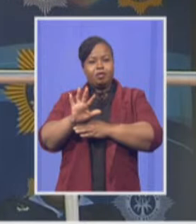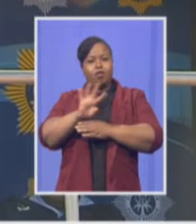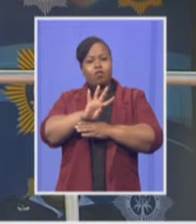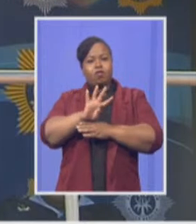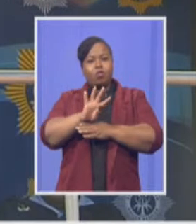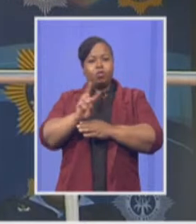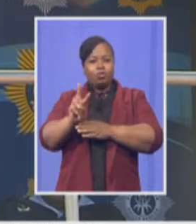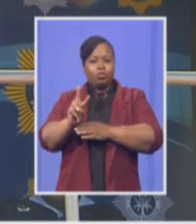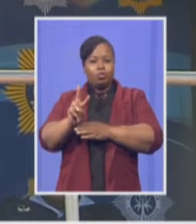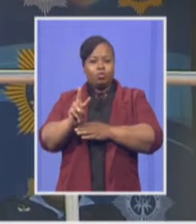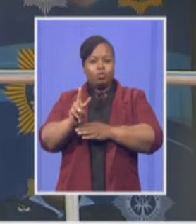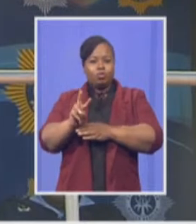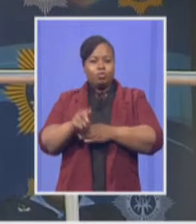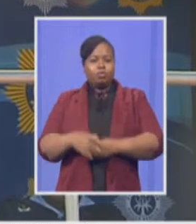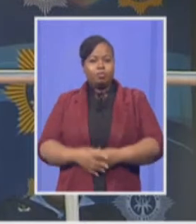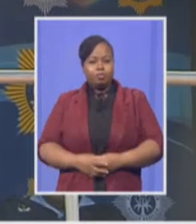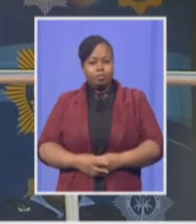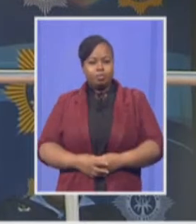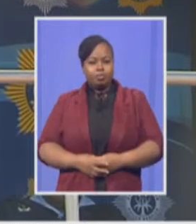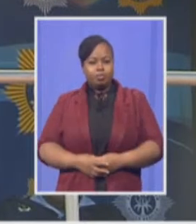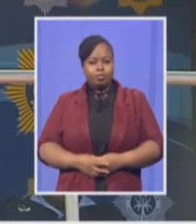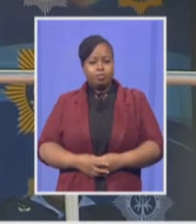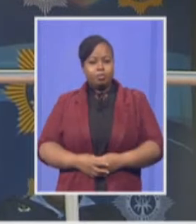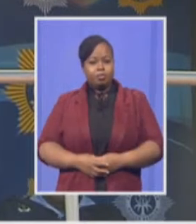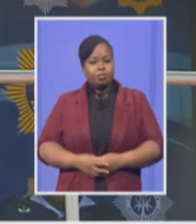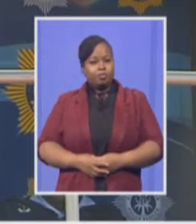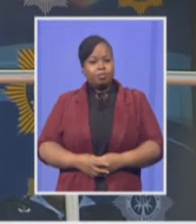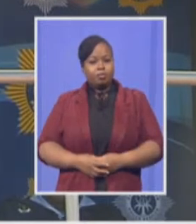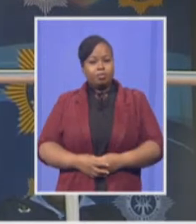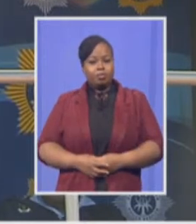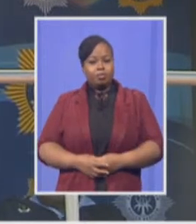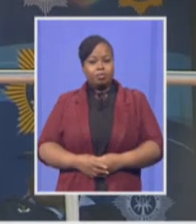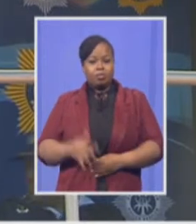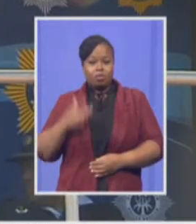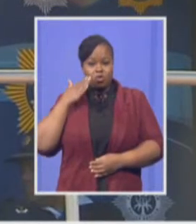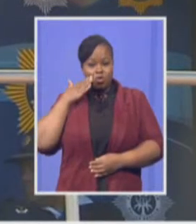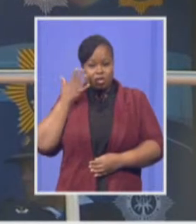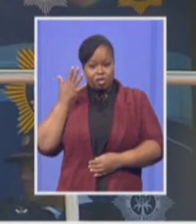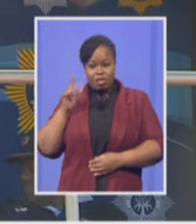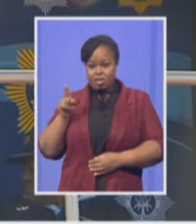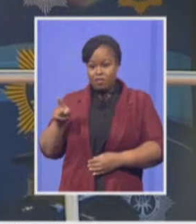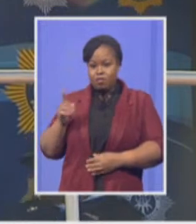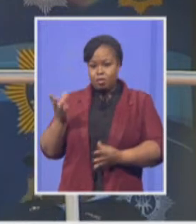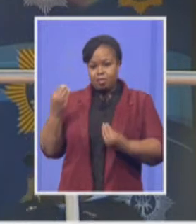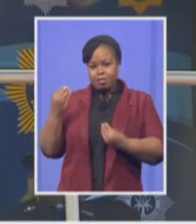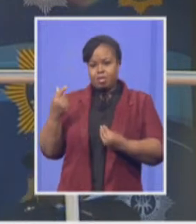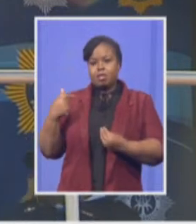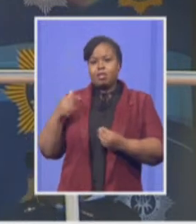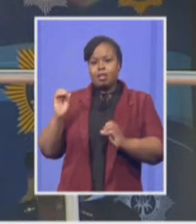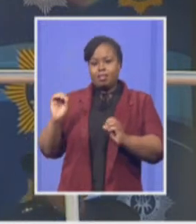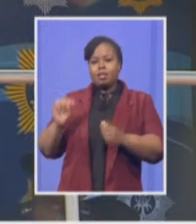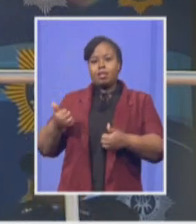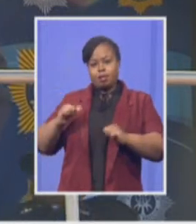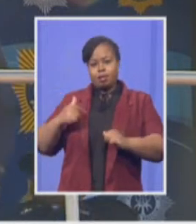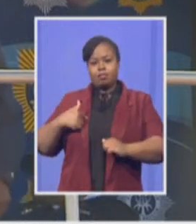3542. Yeah. Alifeta Alsa Tolukubeka Litamo.